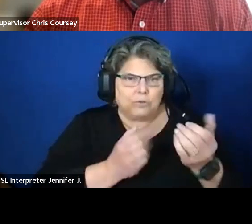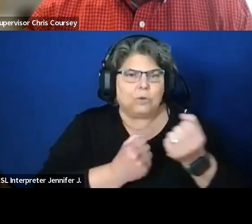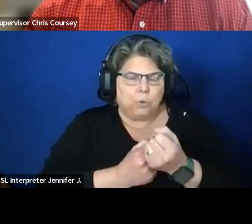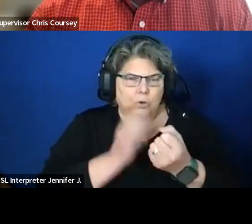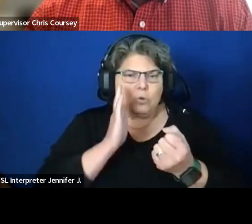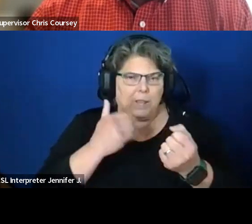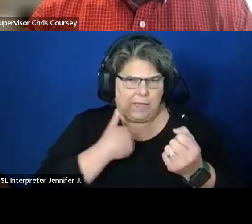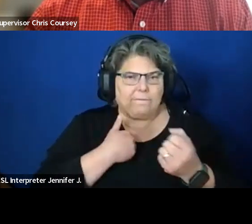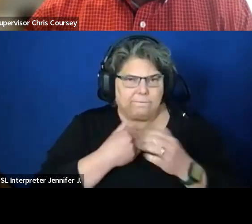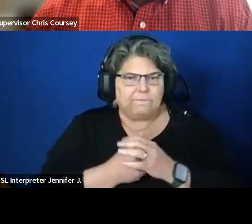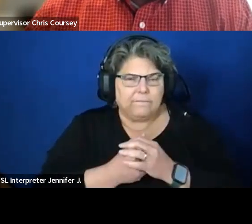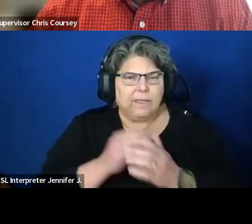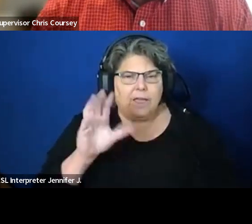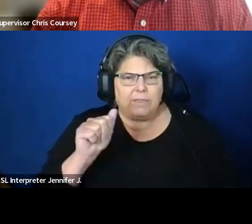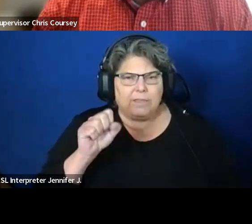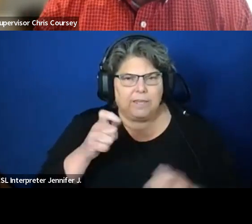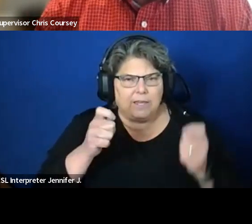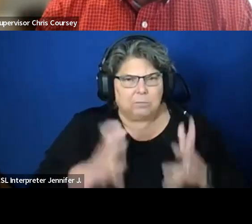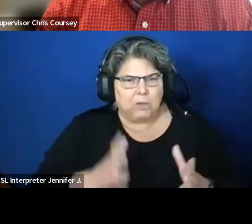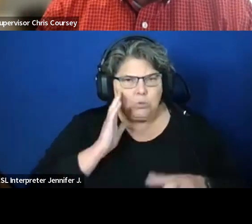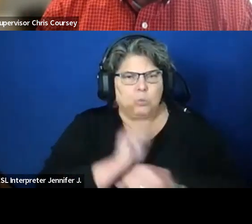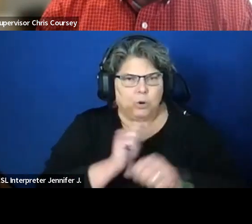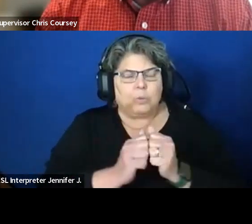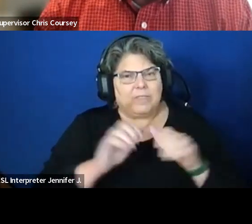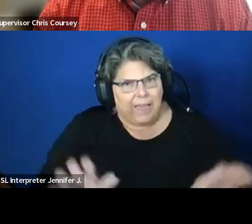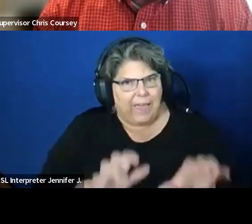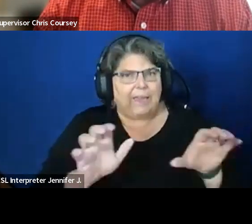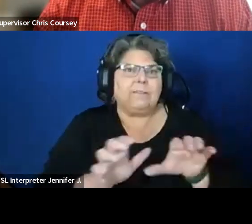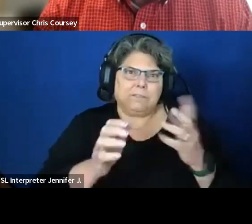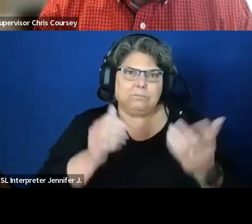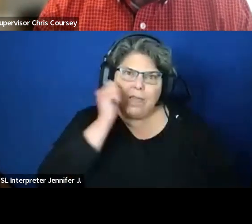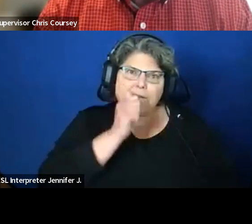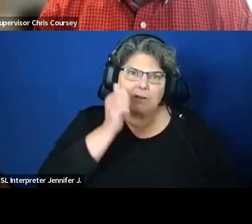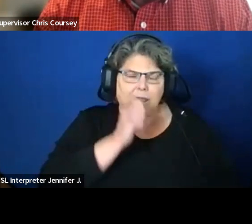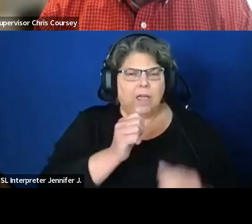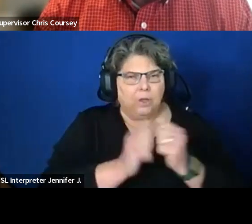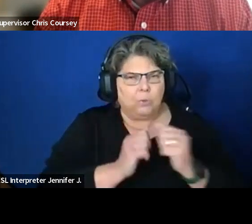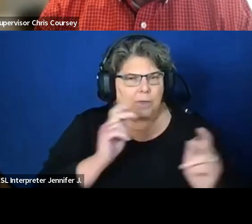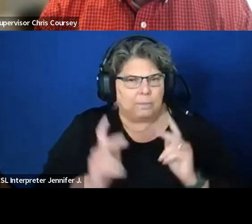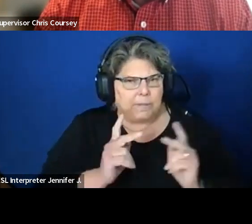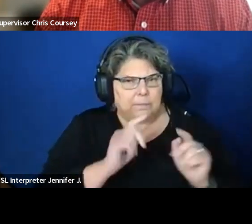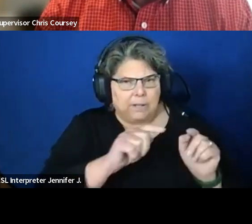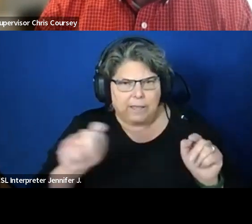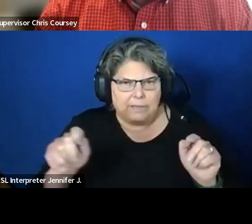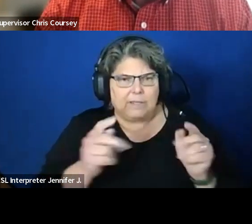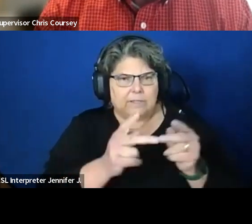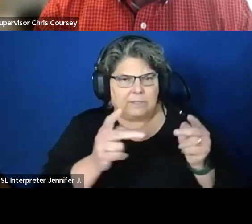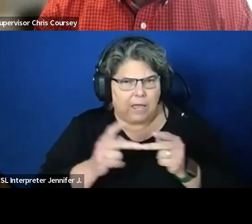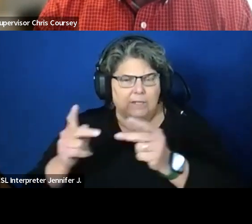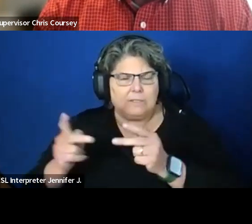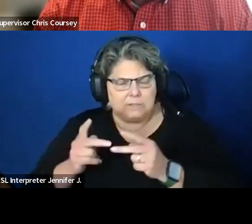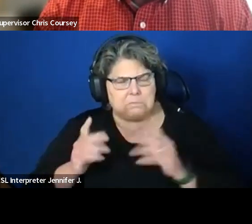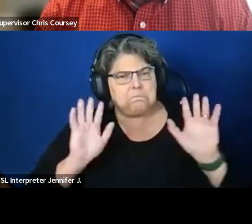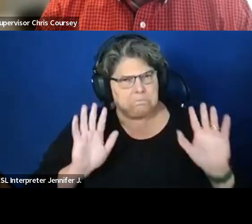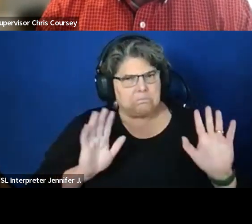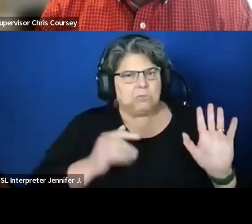and that case managers will be working with actively daily with individuals at these sites. So with that, I'll turn